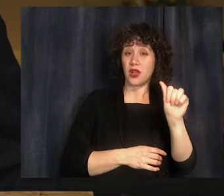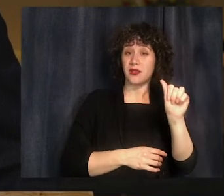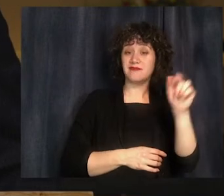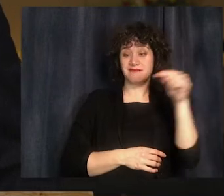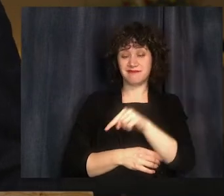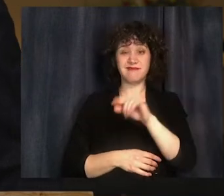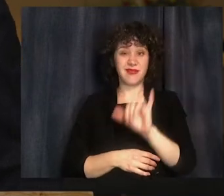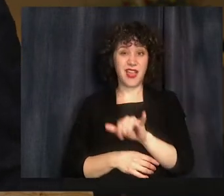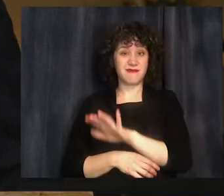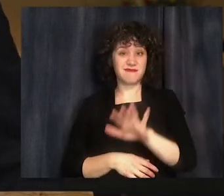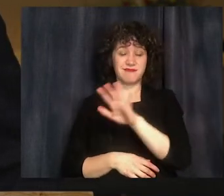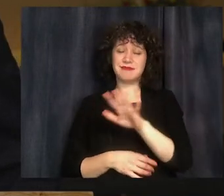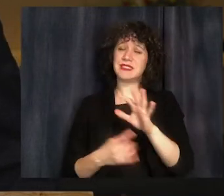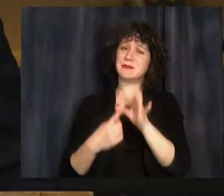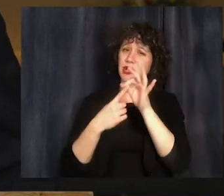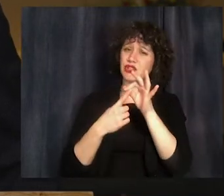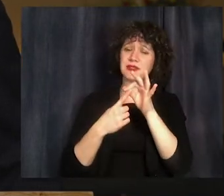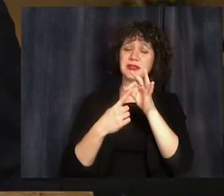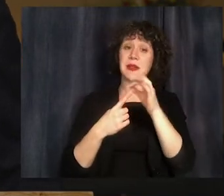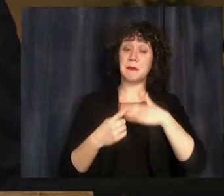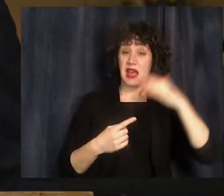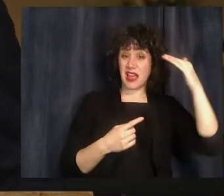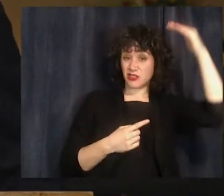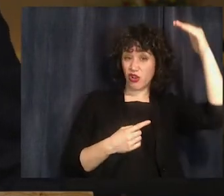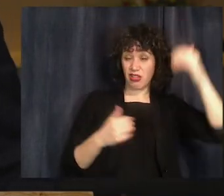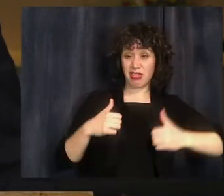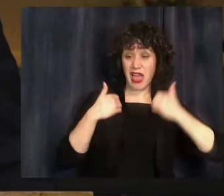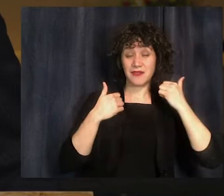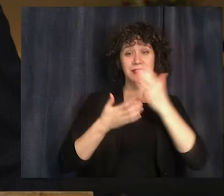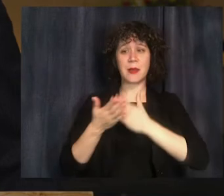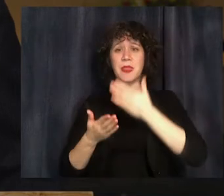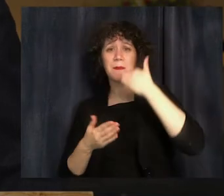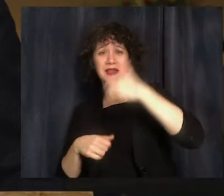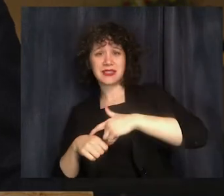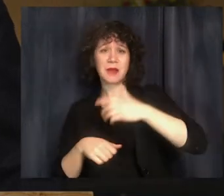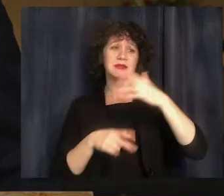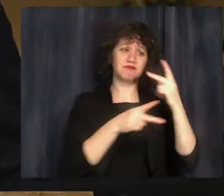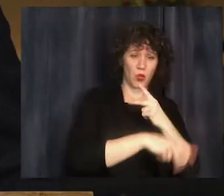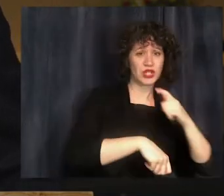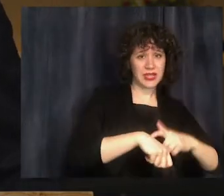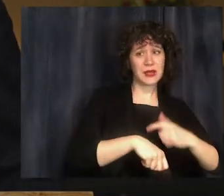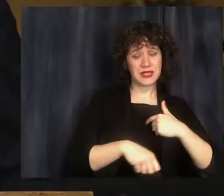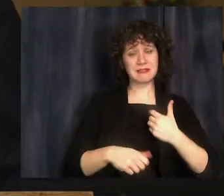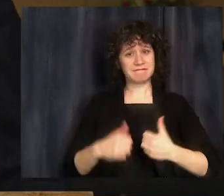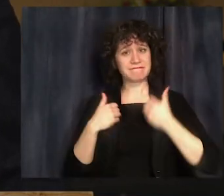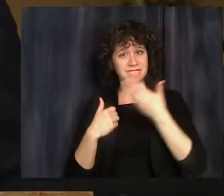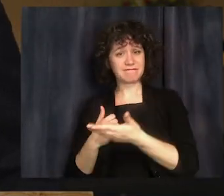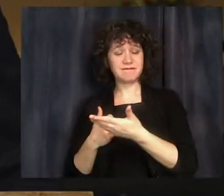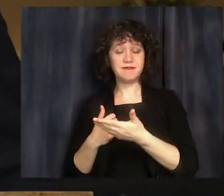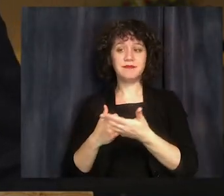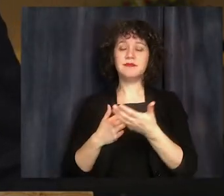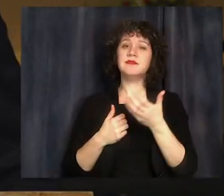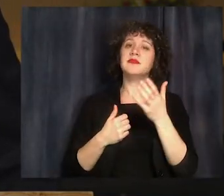life. I've experienced some of the best and worst times of my life there. Even though I only visit the place once or twice a year, it's a place that floats